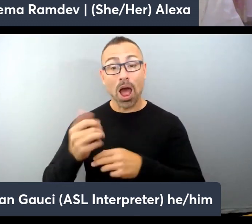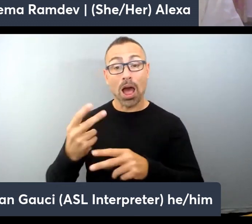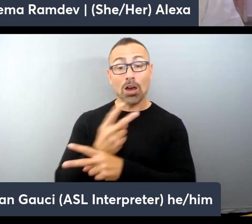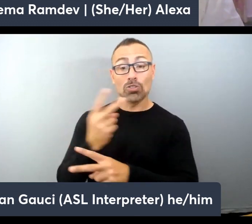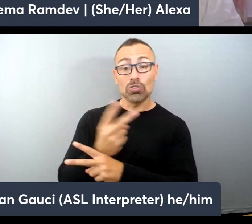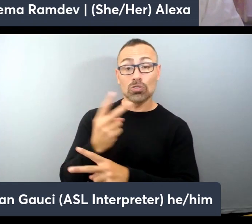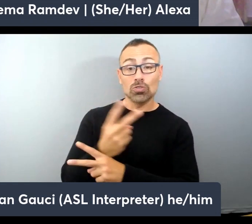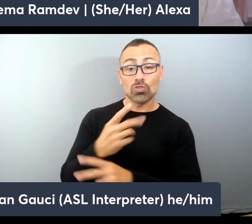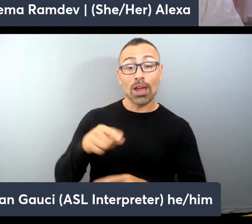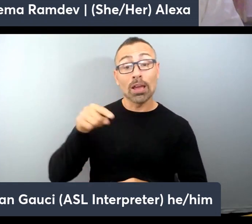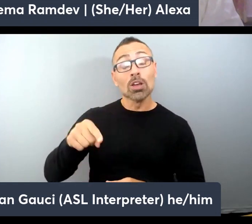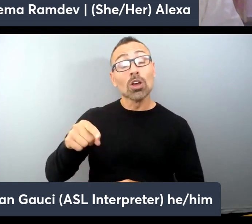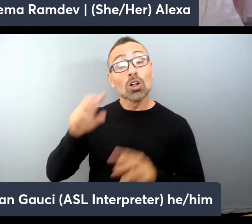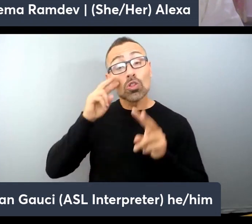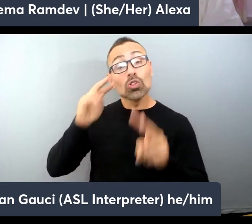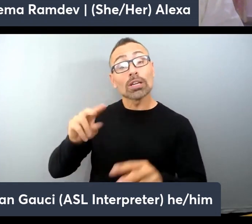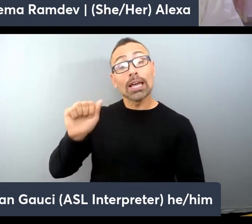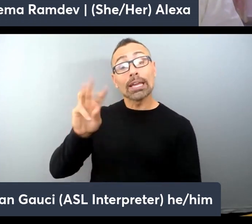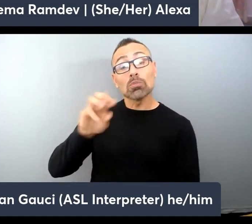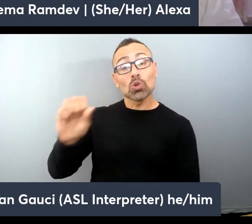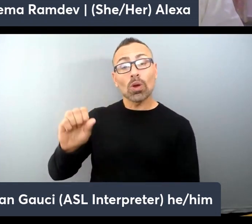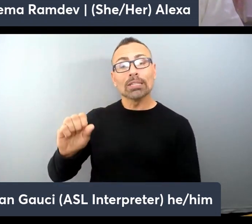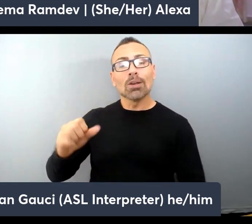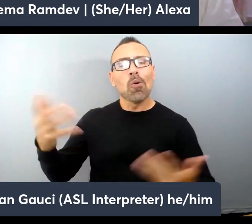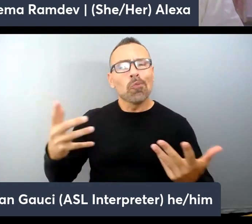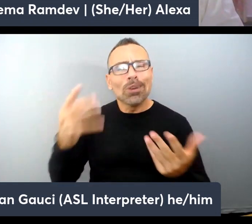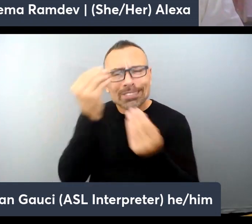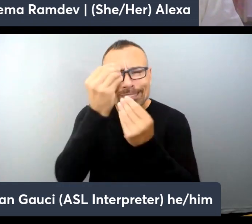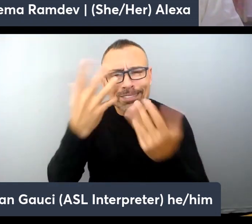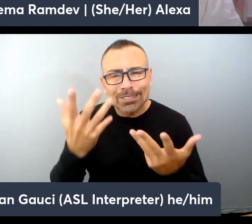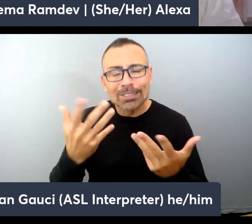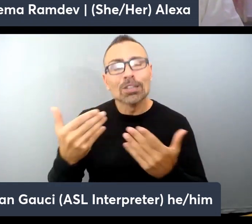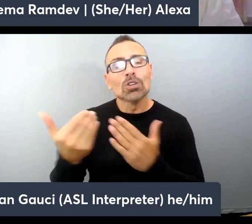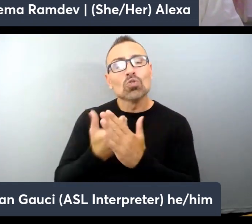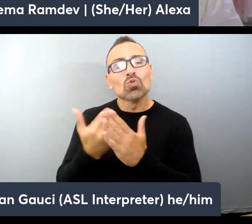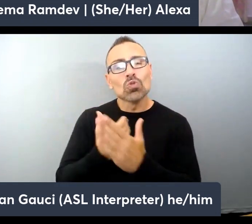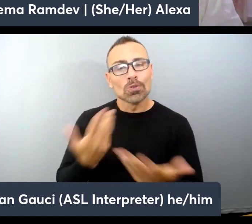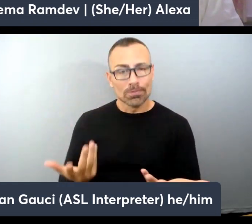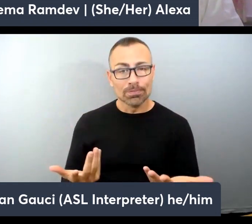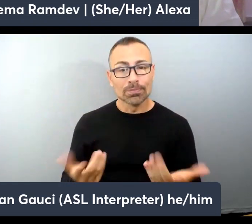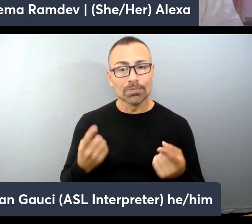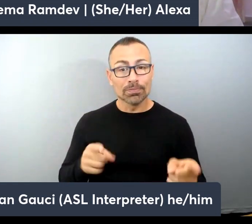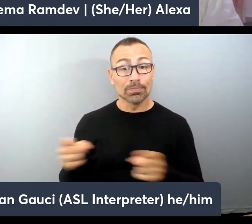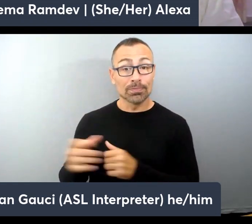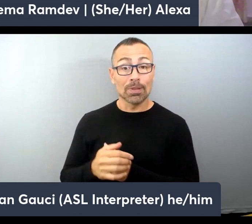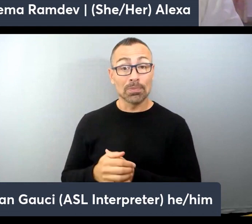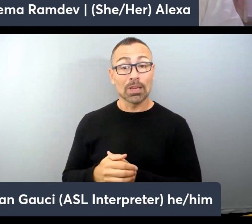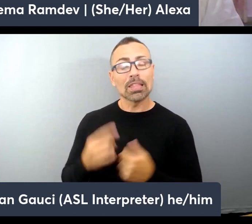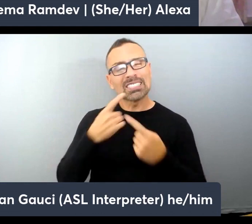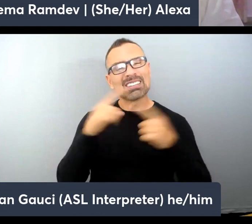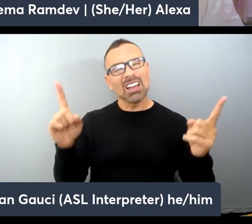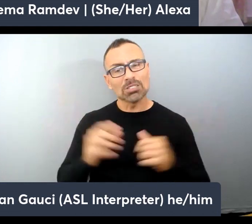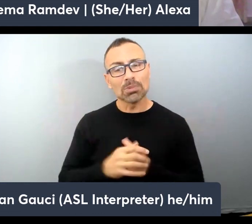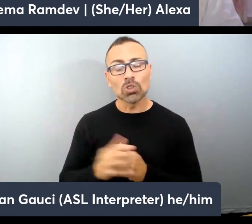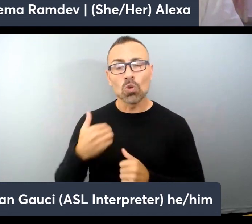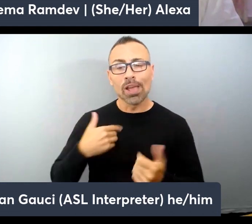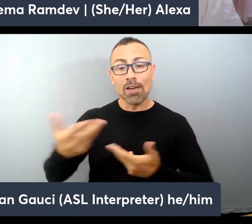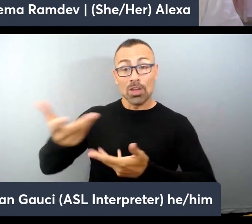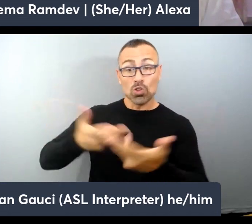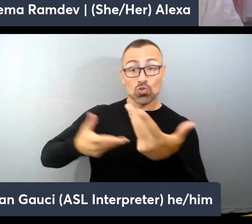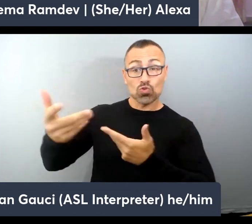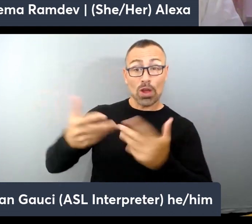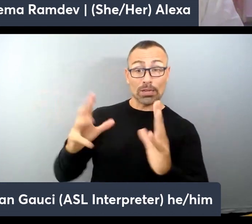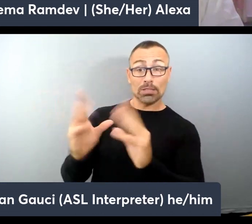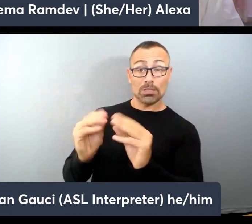AWS What's New announcements. So interactive sessions is a recent feature